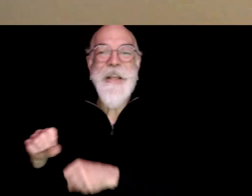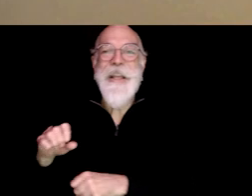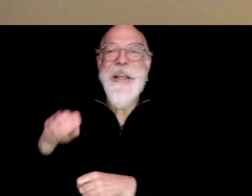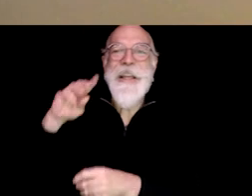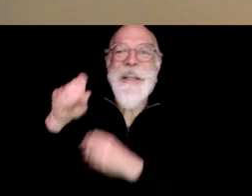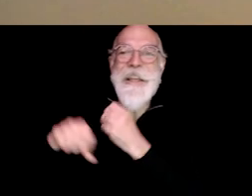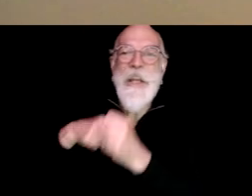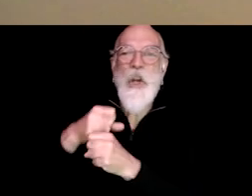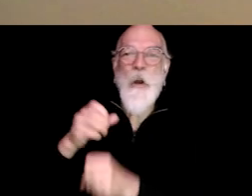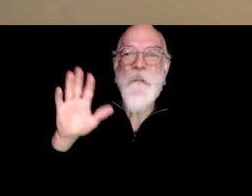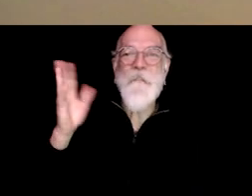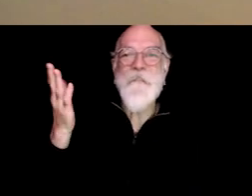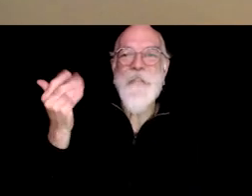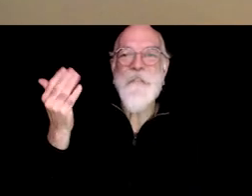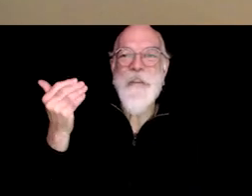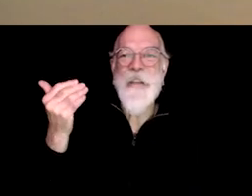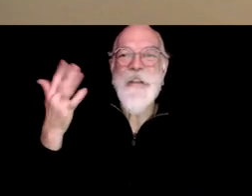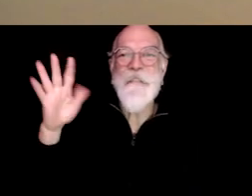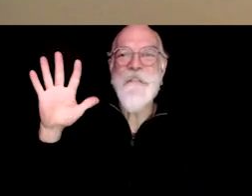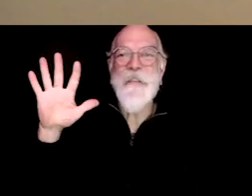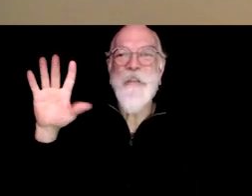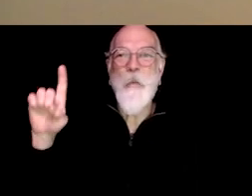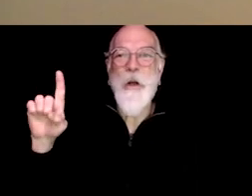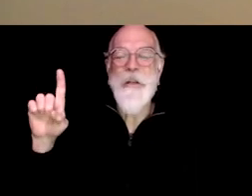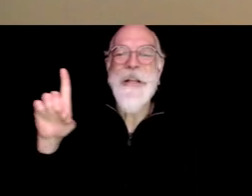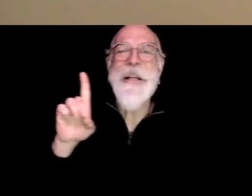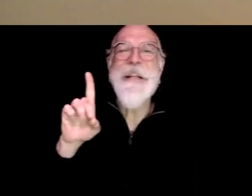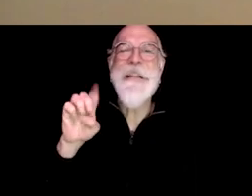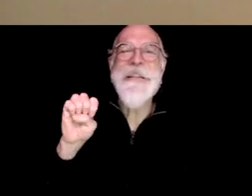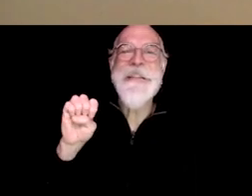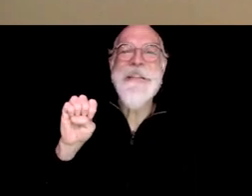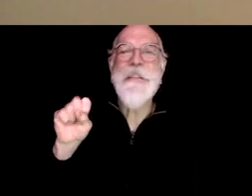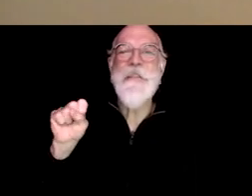in 1551. However,